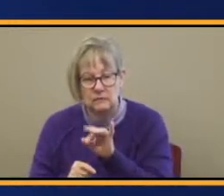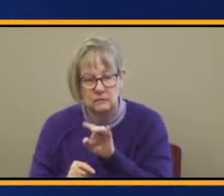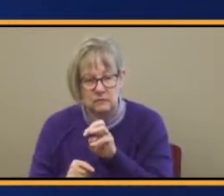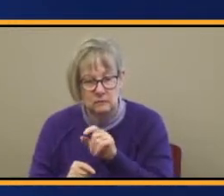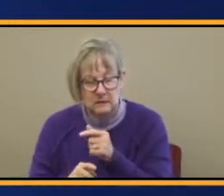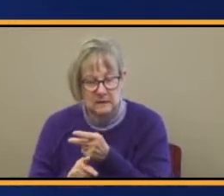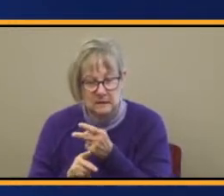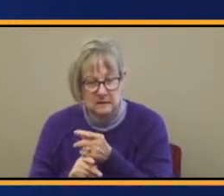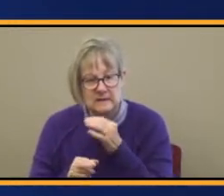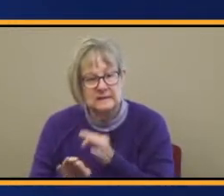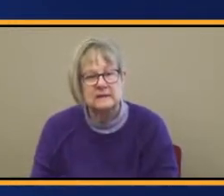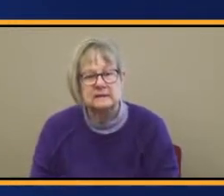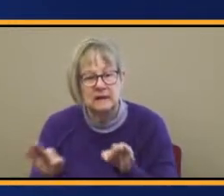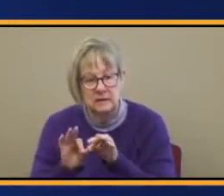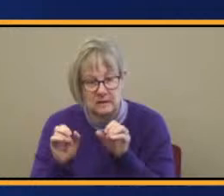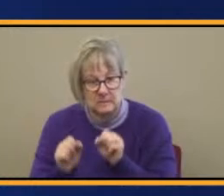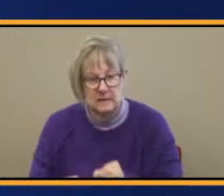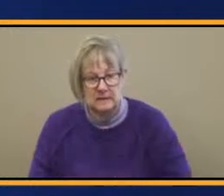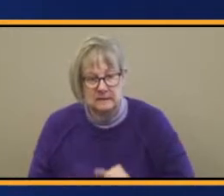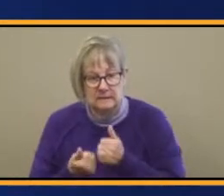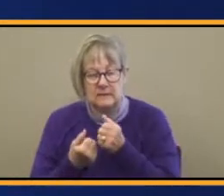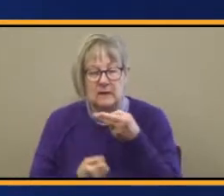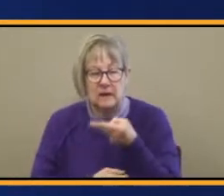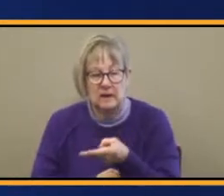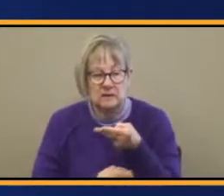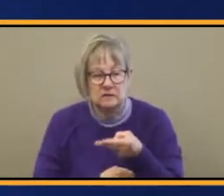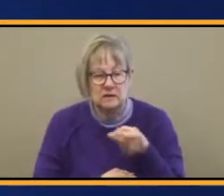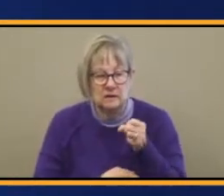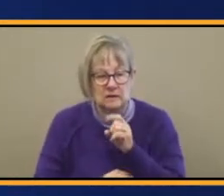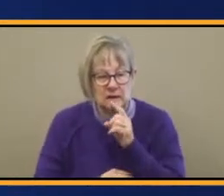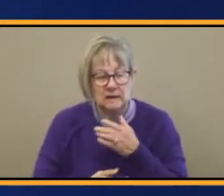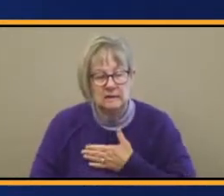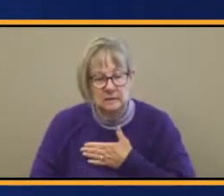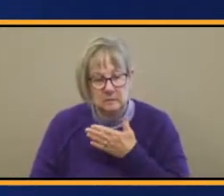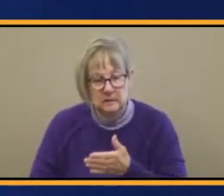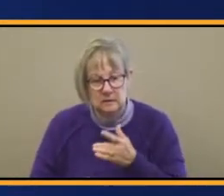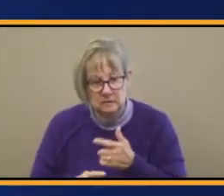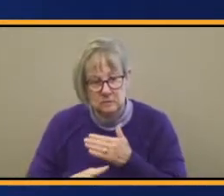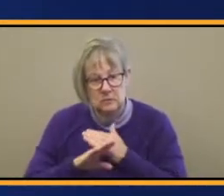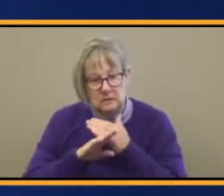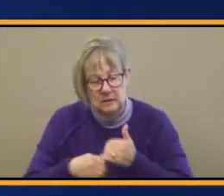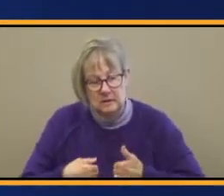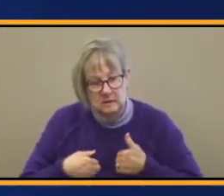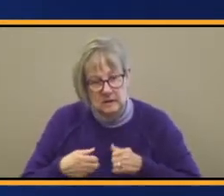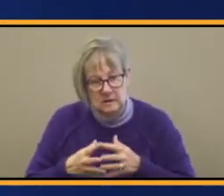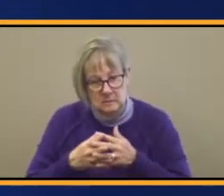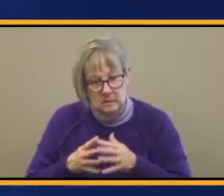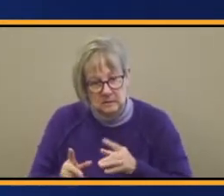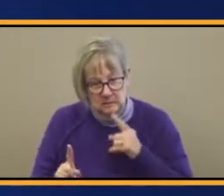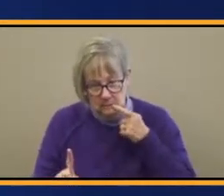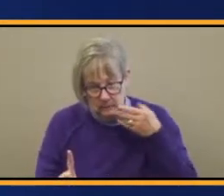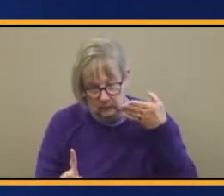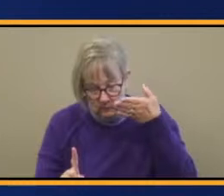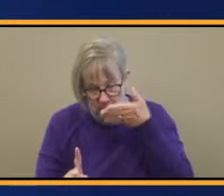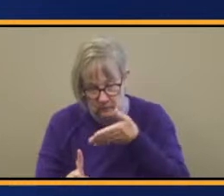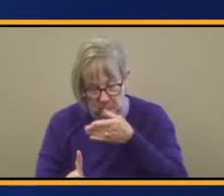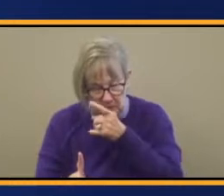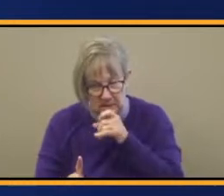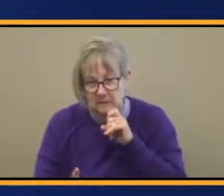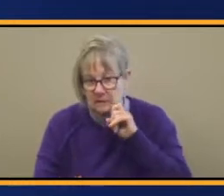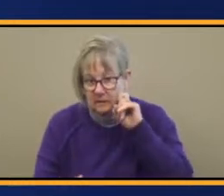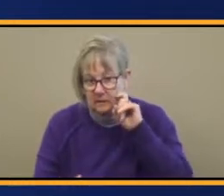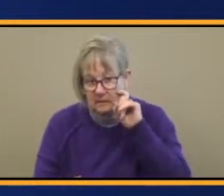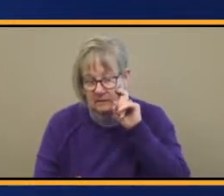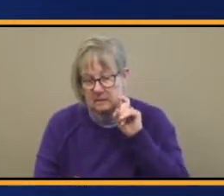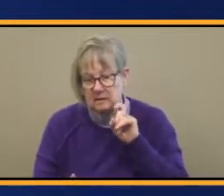be life-saving. HHS is committed to protecting young Americans who are targeted because of their sexual orientation